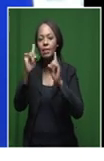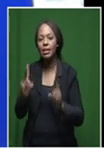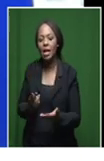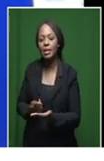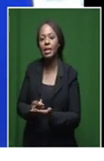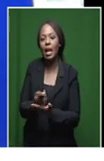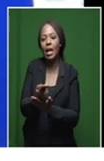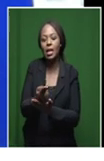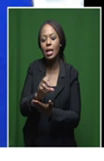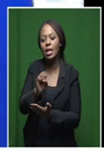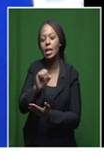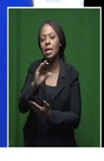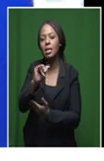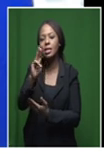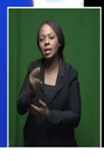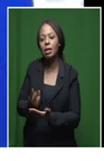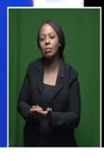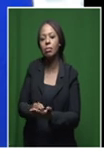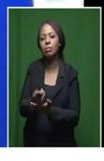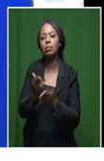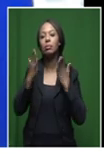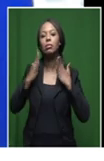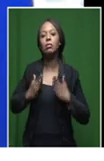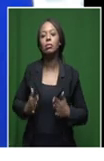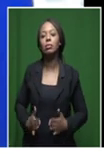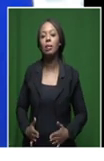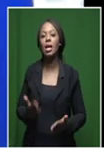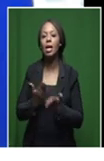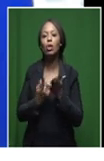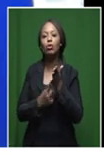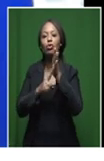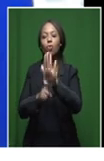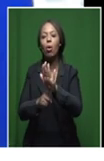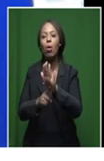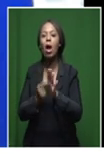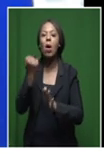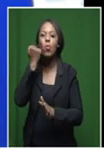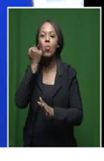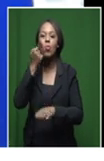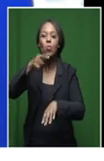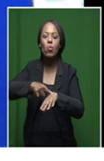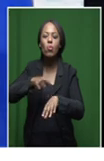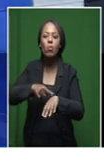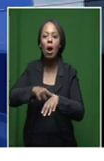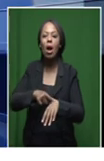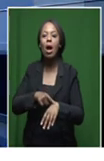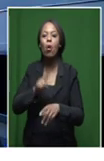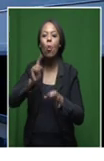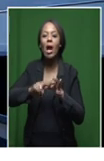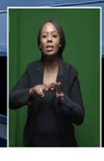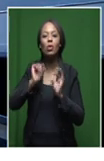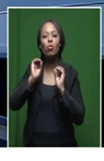DEXA scan, which just shows you the quality of your bone and whether you've got osteoporosis or not. Is there a genetic component